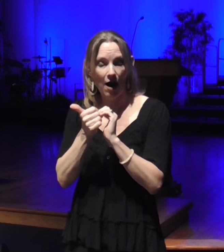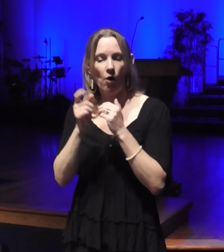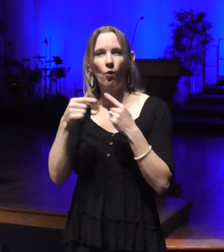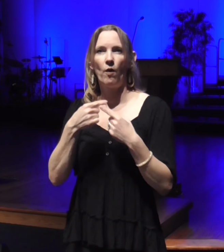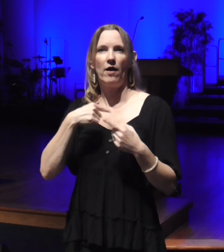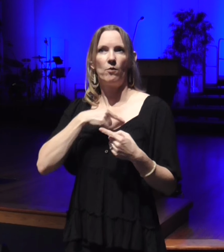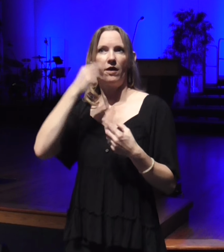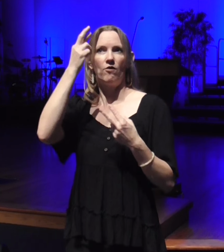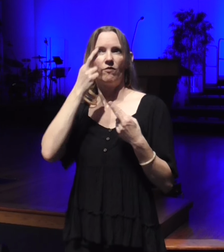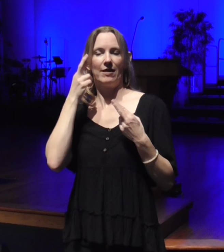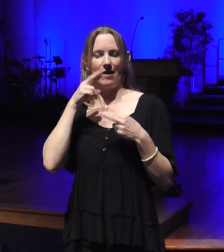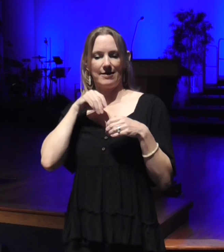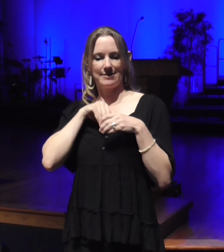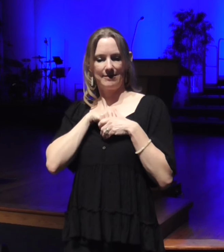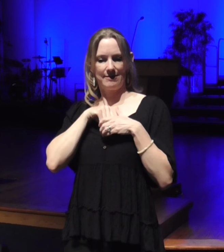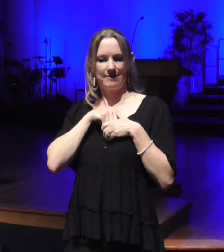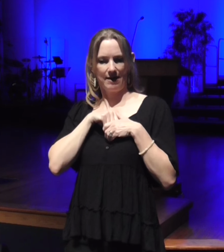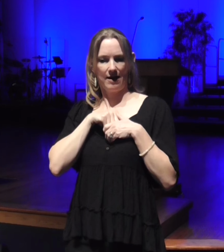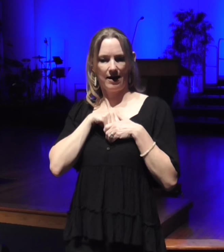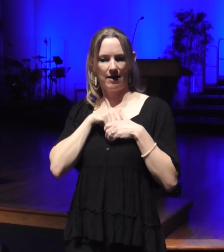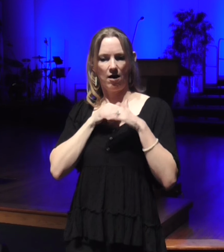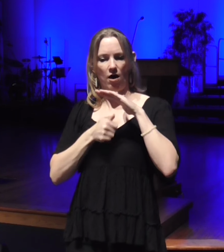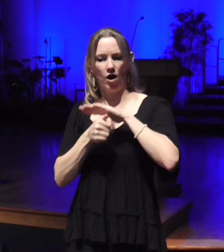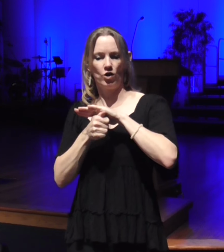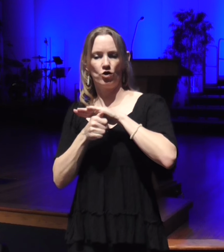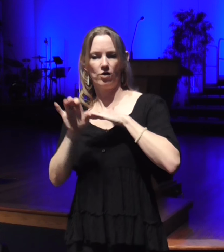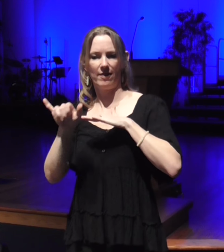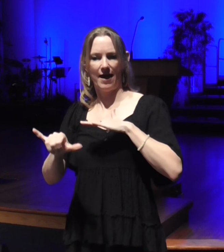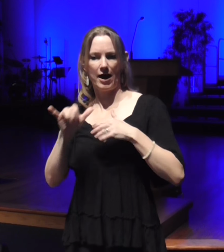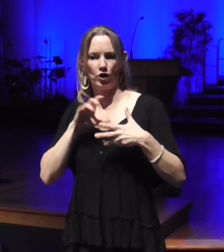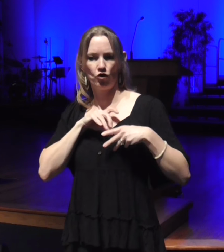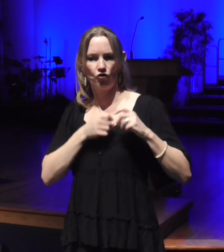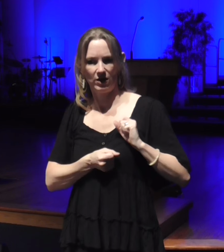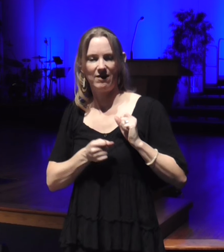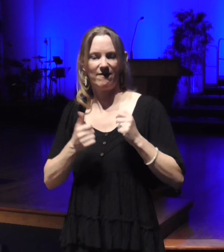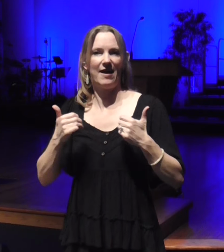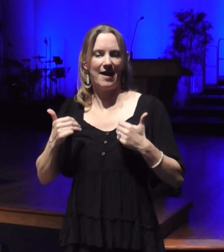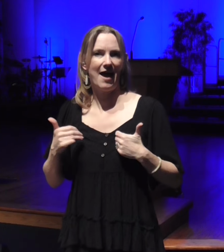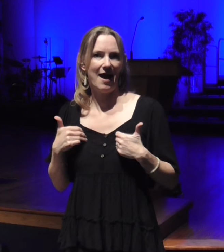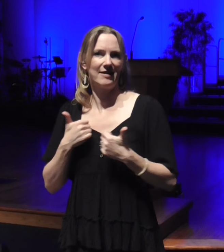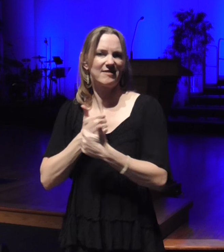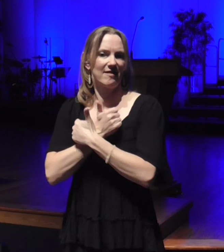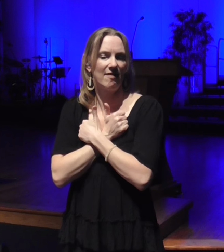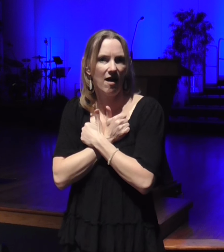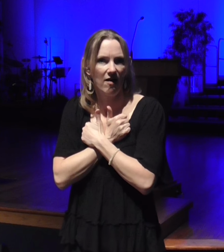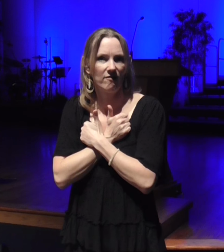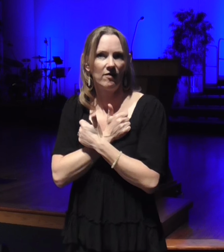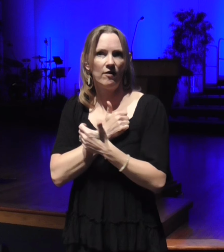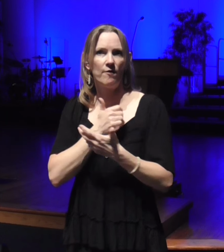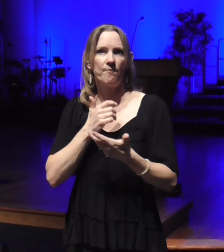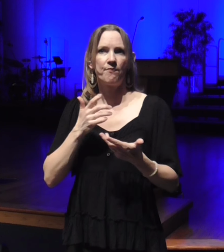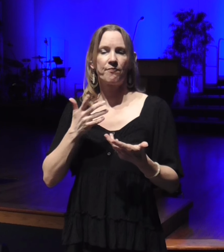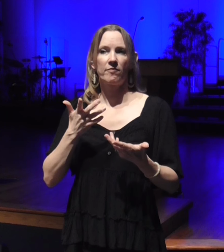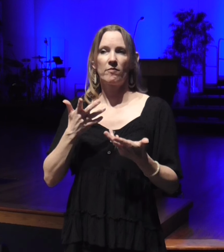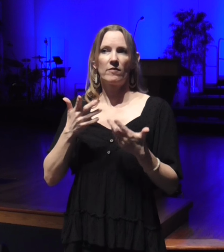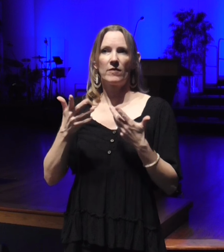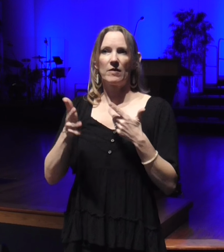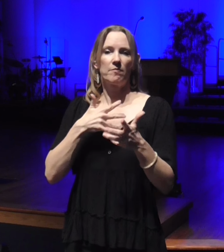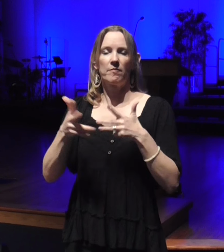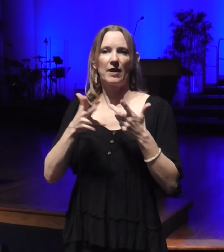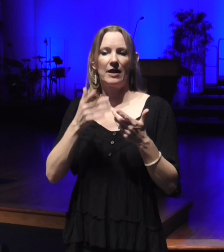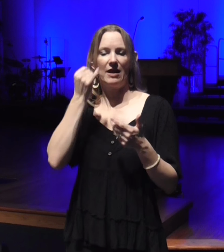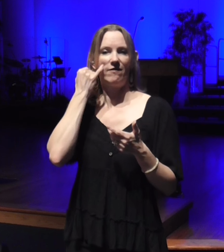the wholeness of our love. A deep gratitude for being alive for the whole of our lives, even when we're not grateful for a